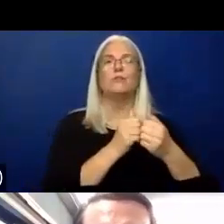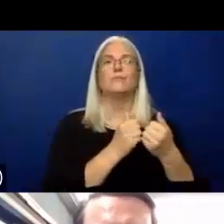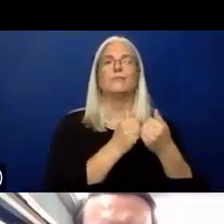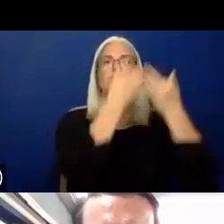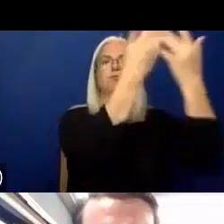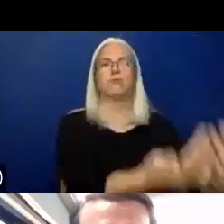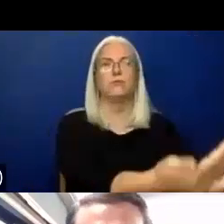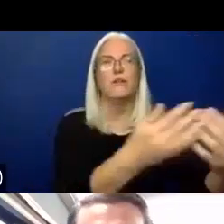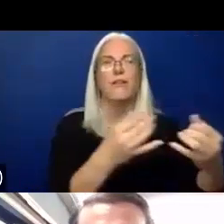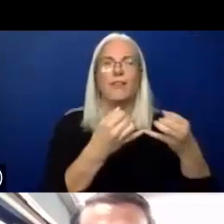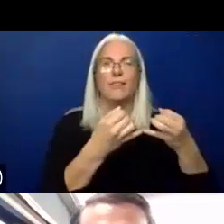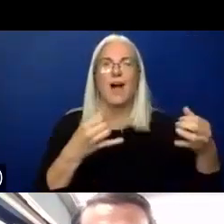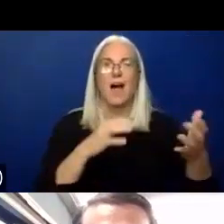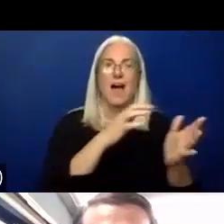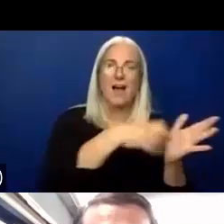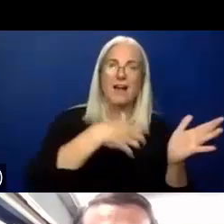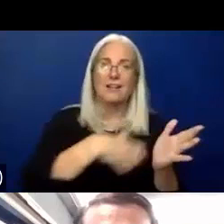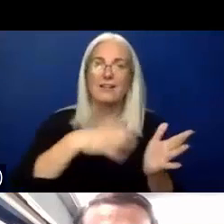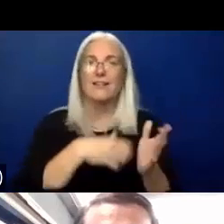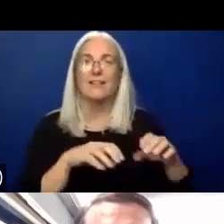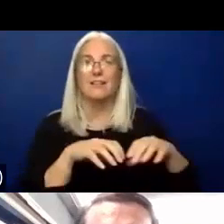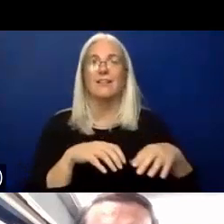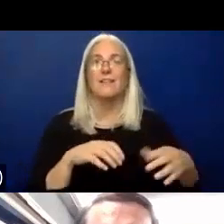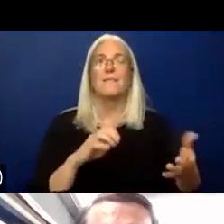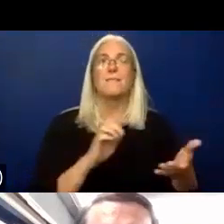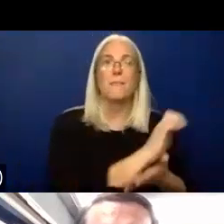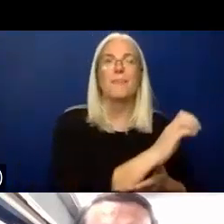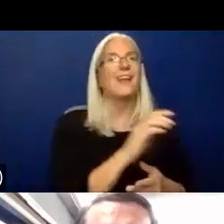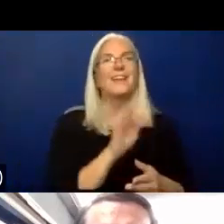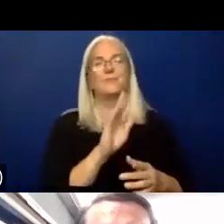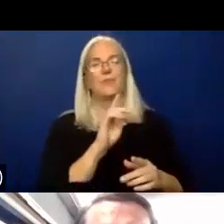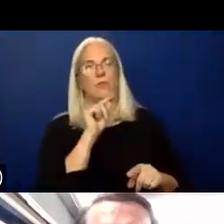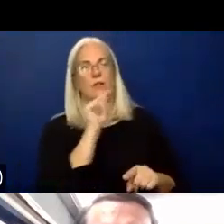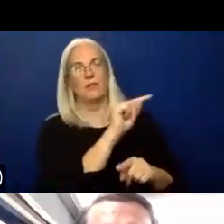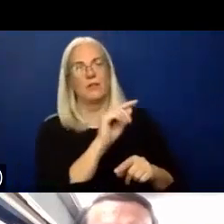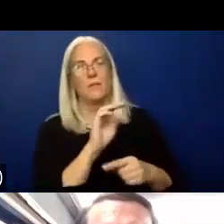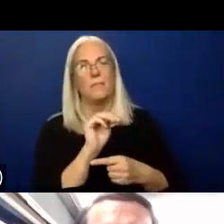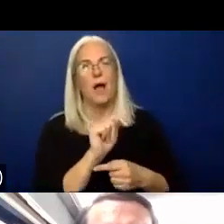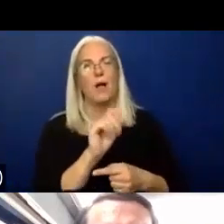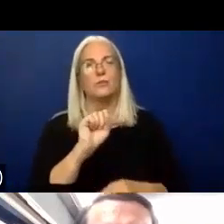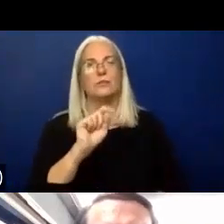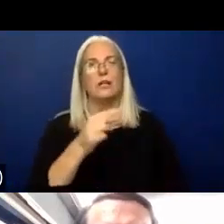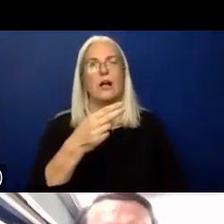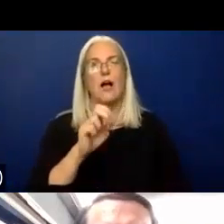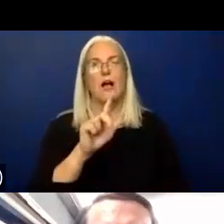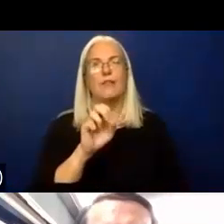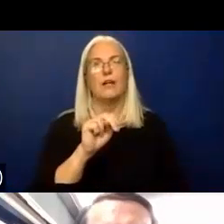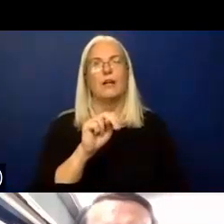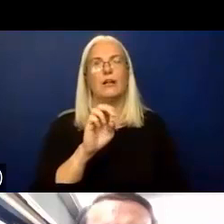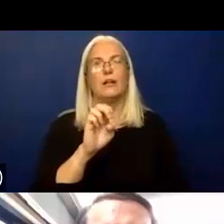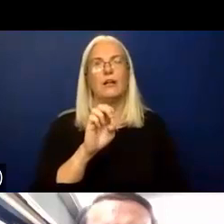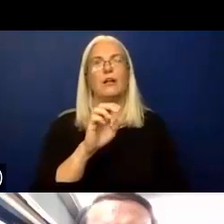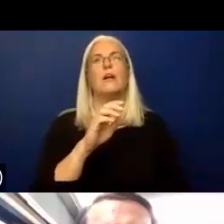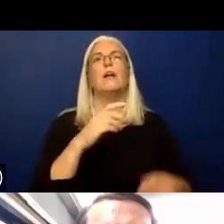having the difficulty is the Mount St. Helena Highway 29, Angwin area on that side of the fire.